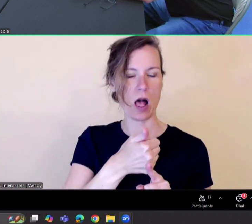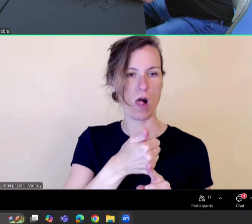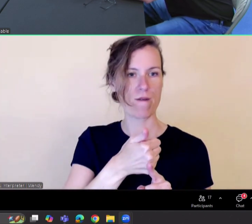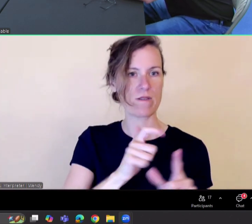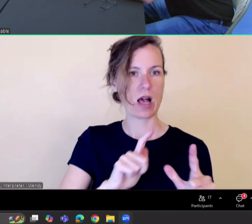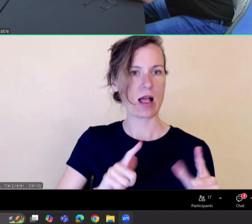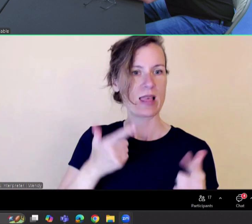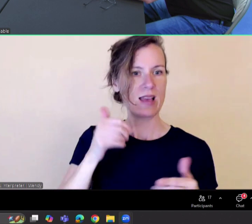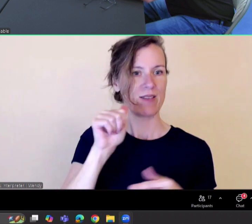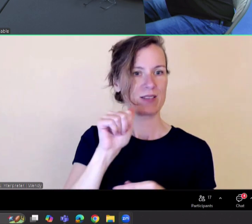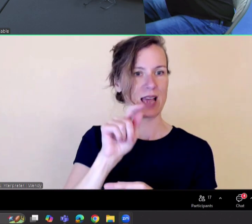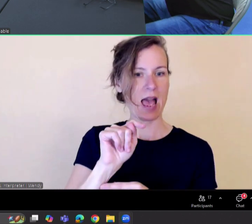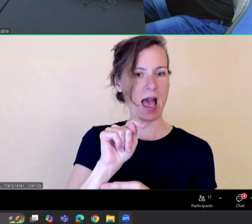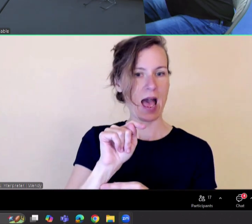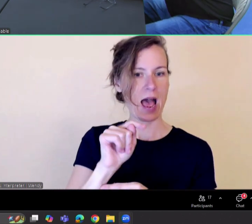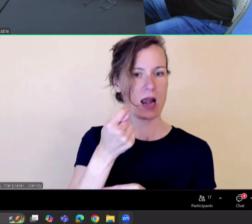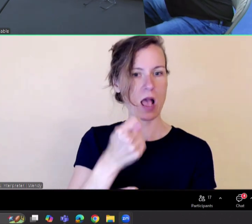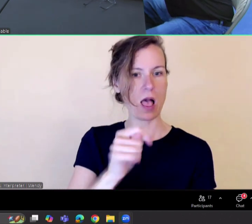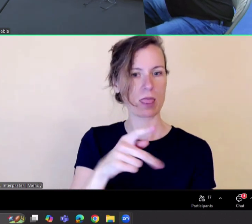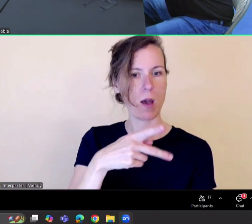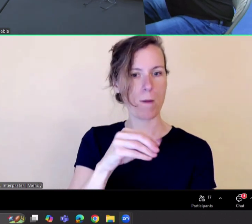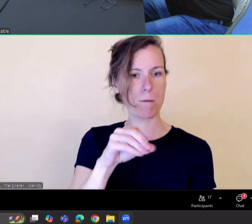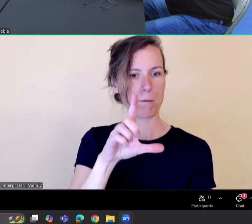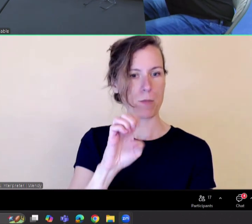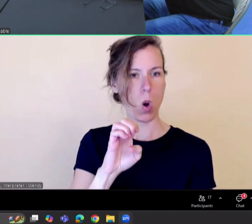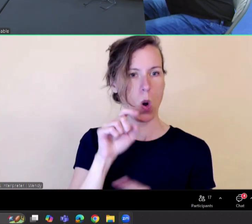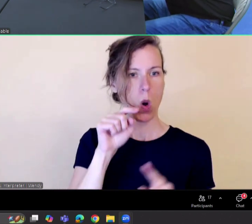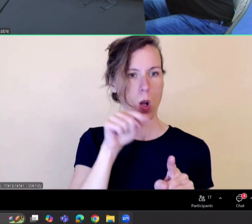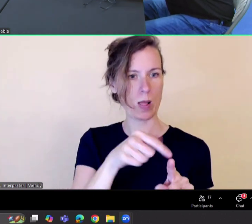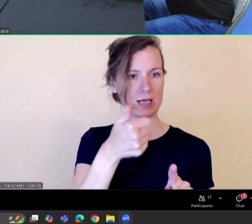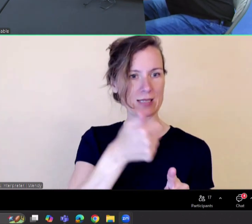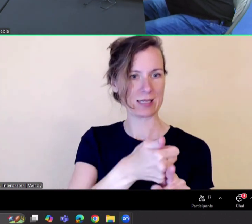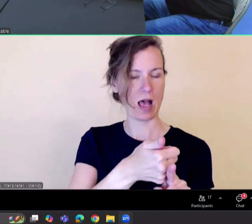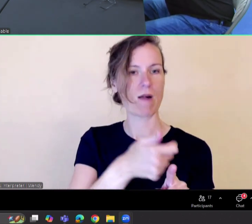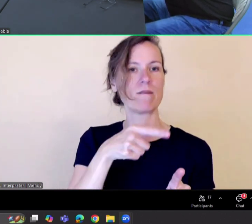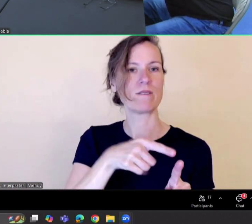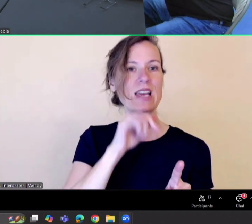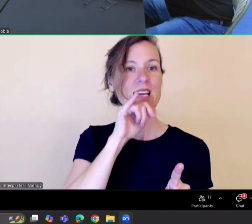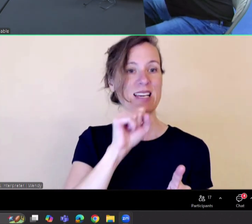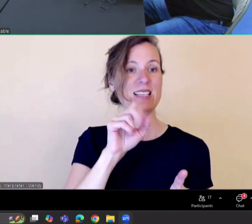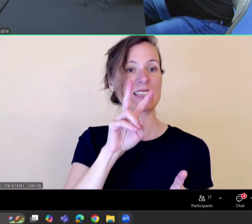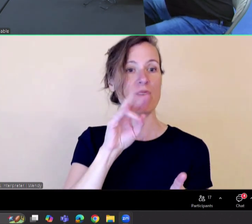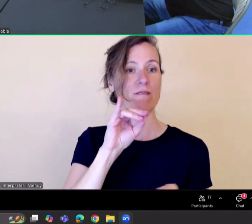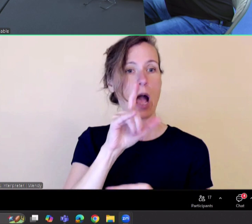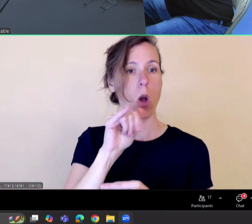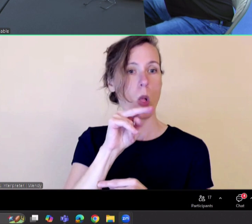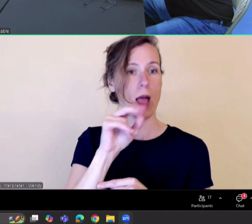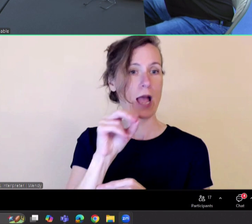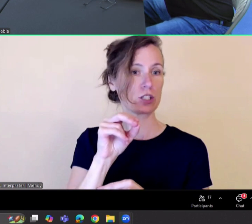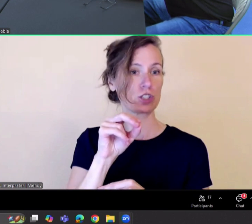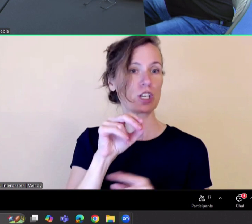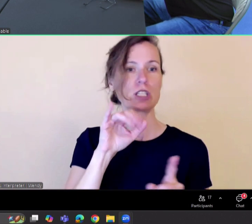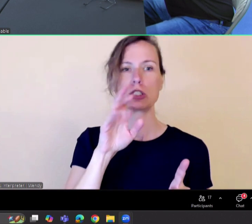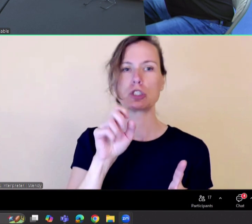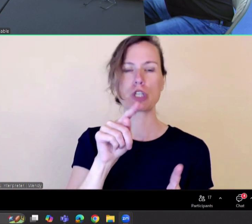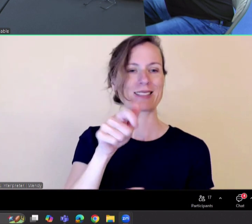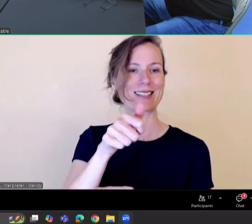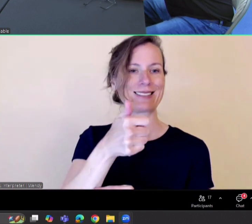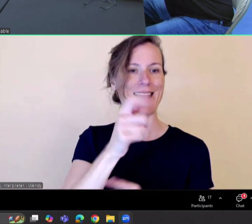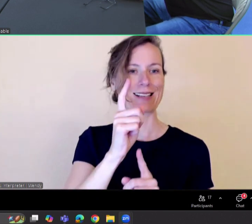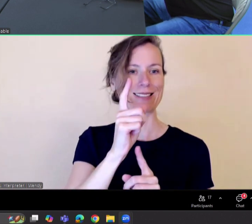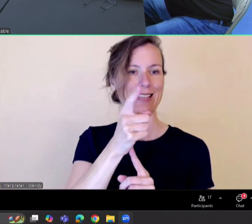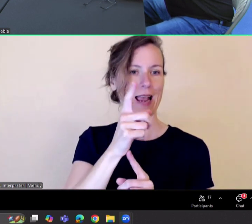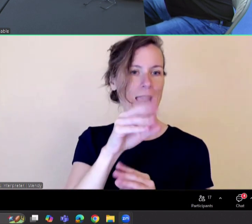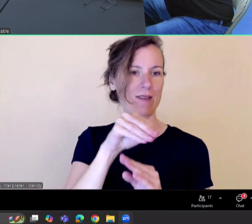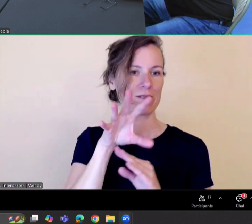is a violation, that 10-second video clip is what is sent securely to our AWS web